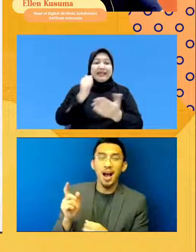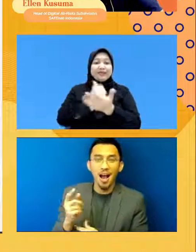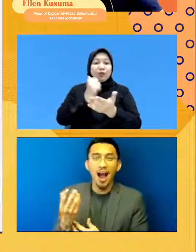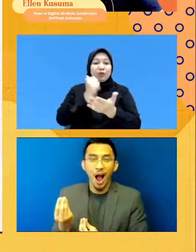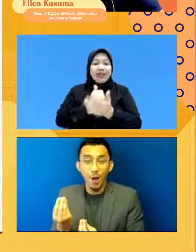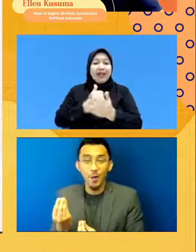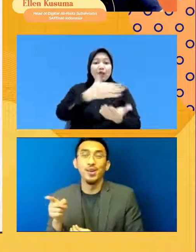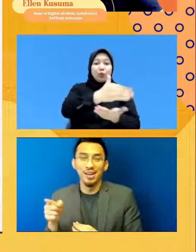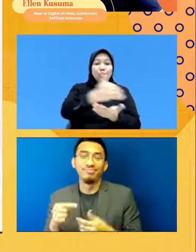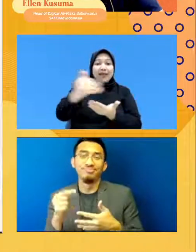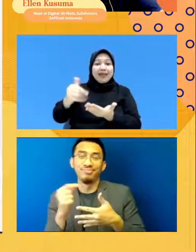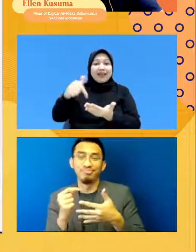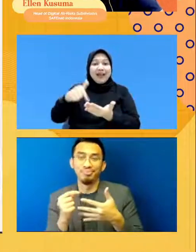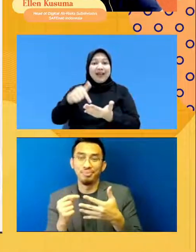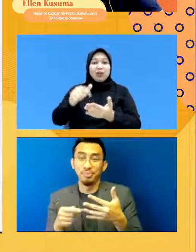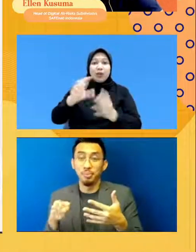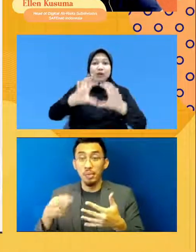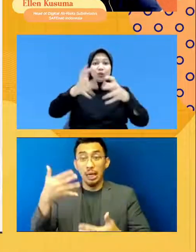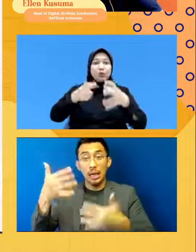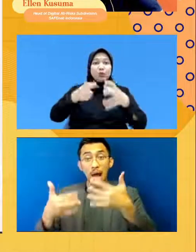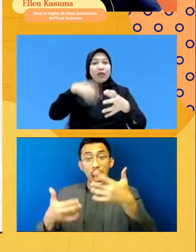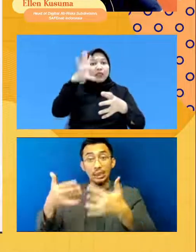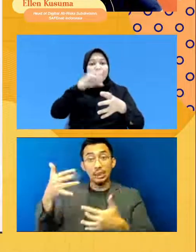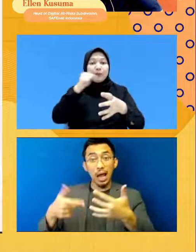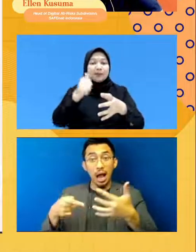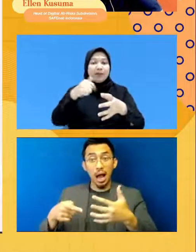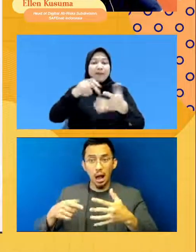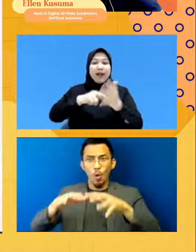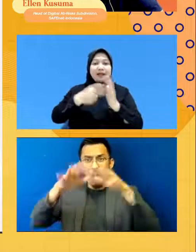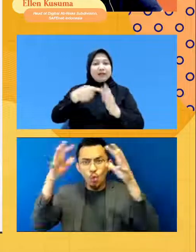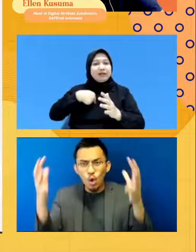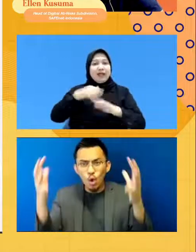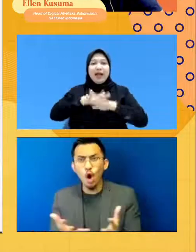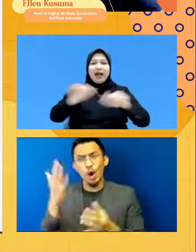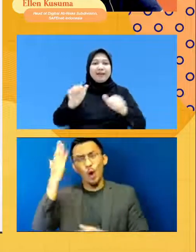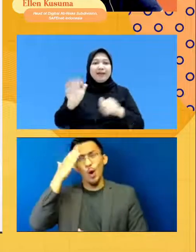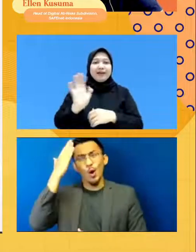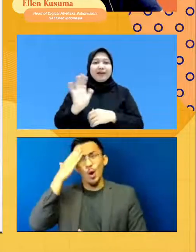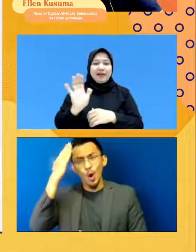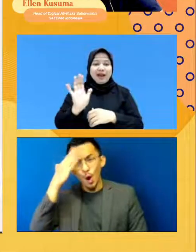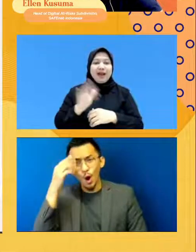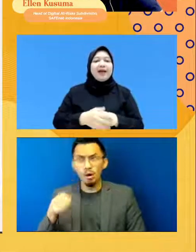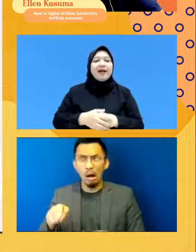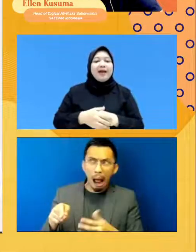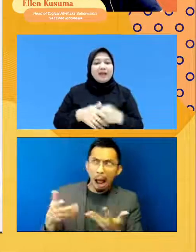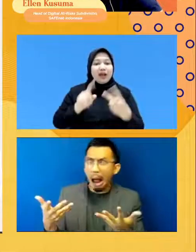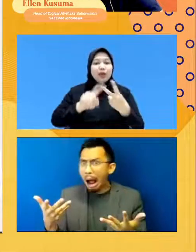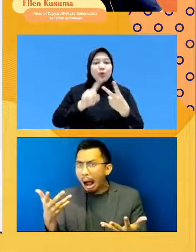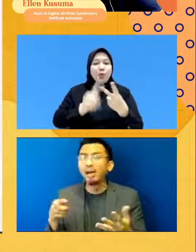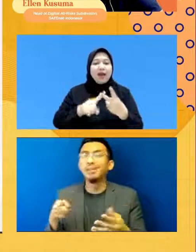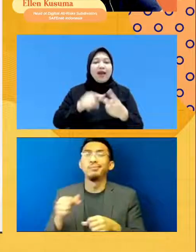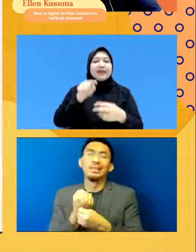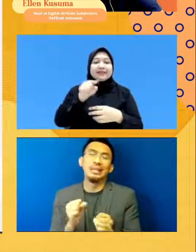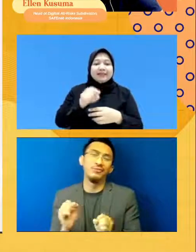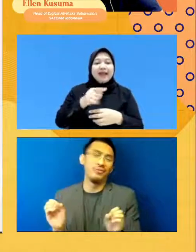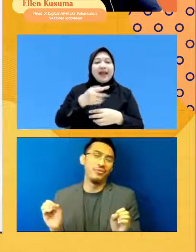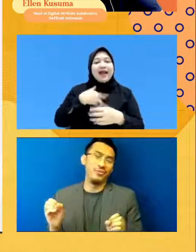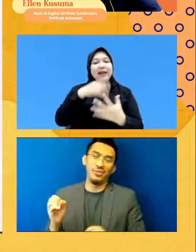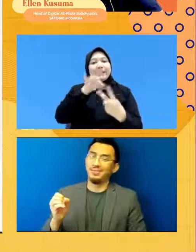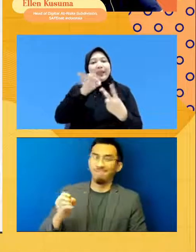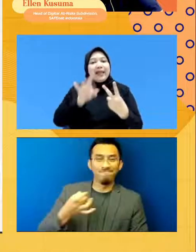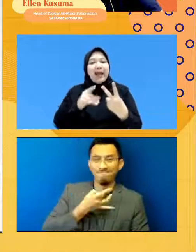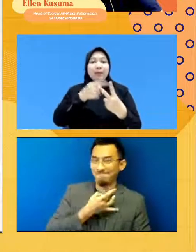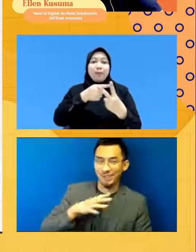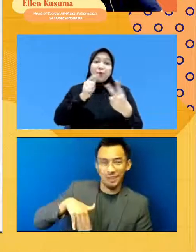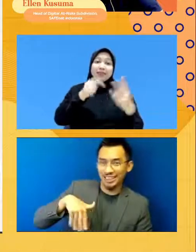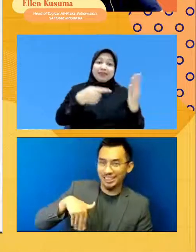digital body, we are not safe. Yeah. And then we always have a choice to use or not use the digital technology. But the